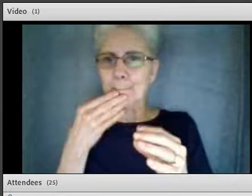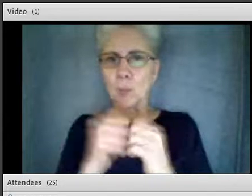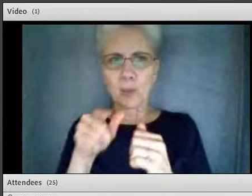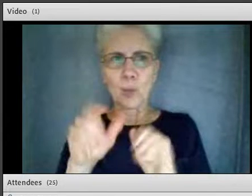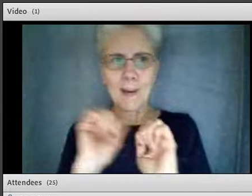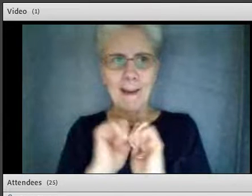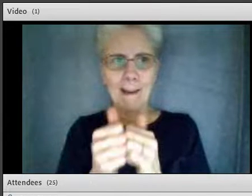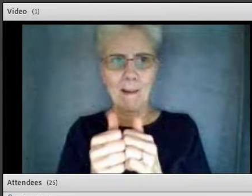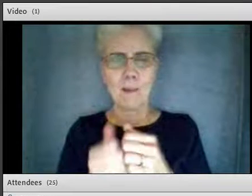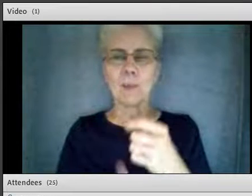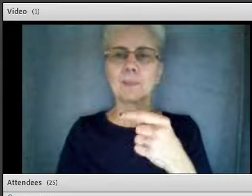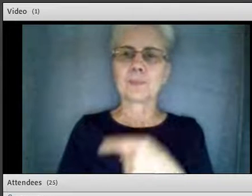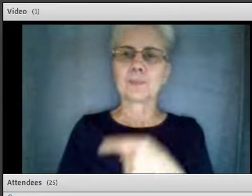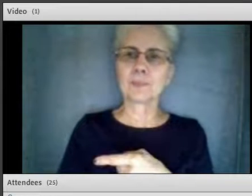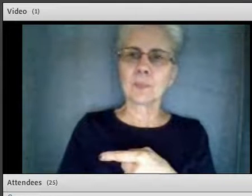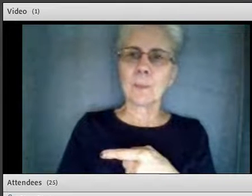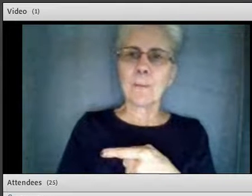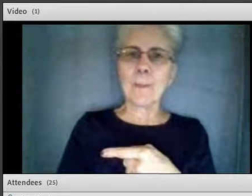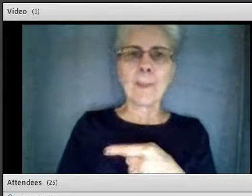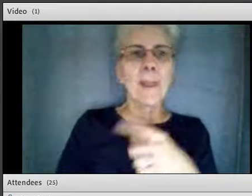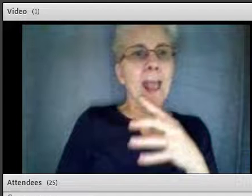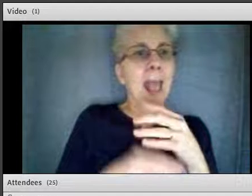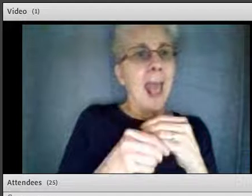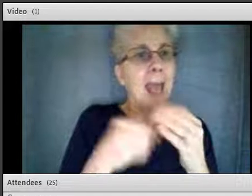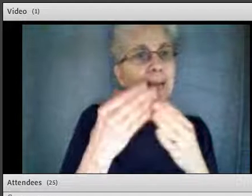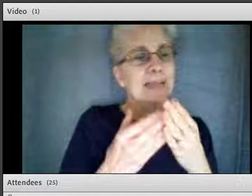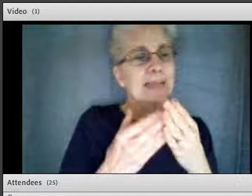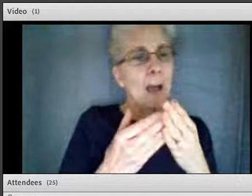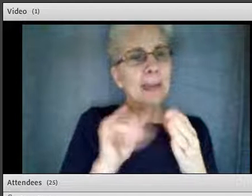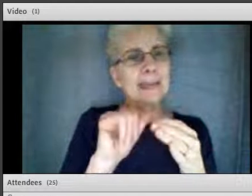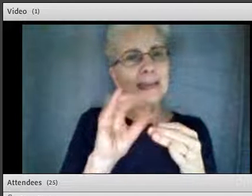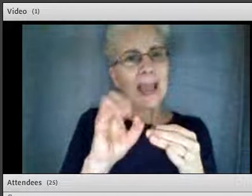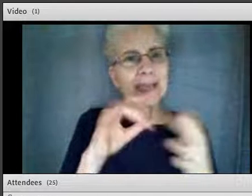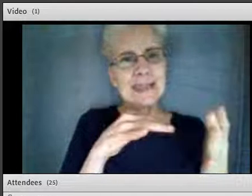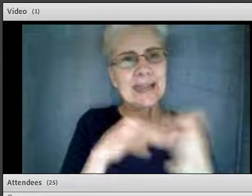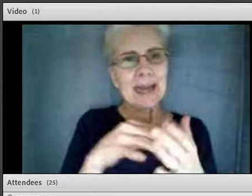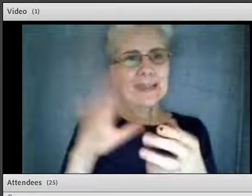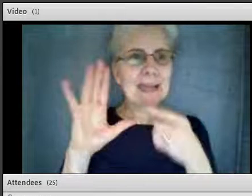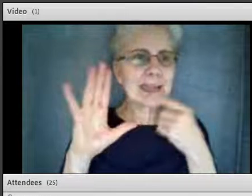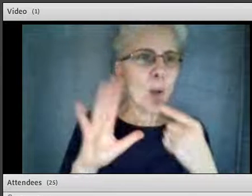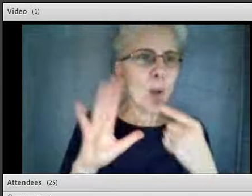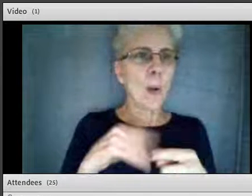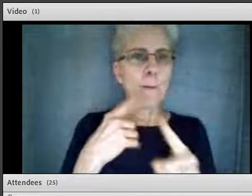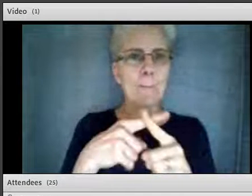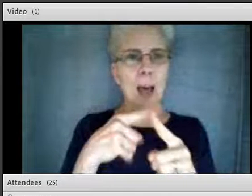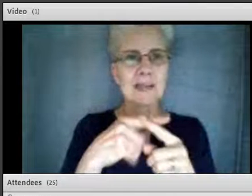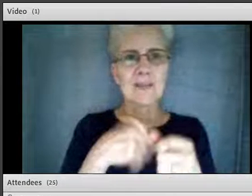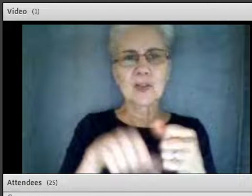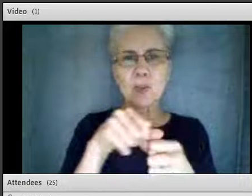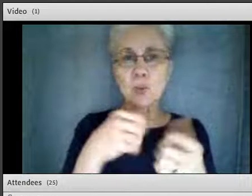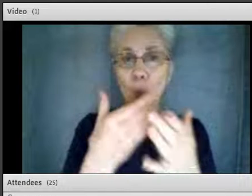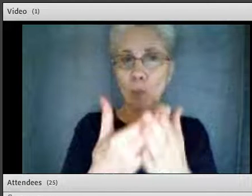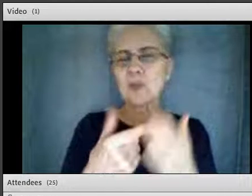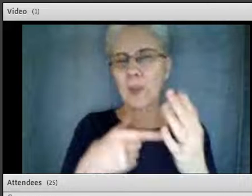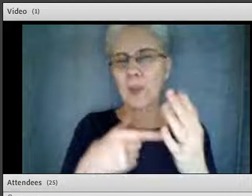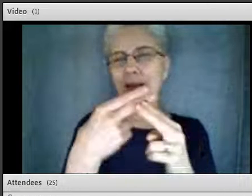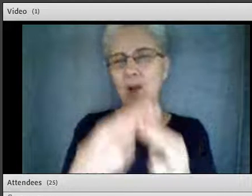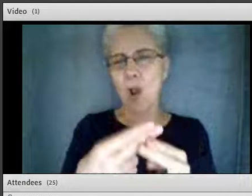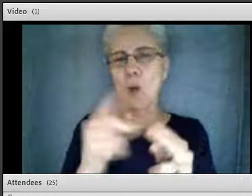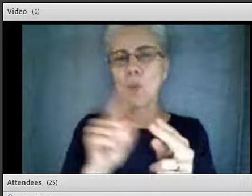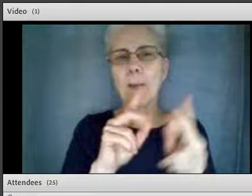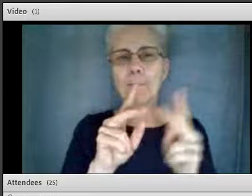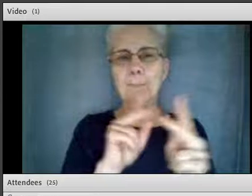Adding in some case studies, testimonials, positive social proof is what they call it, where you pull in these quotes from